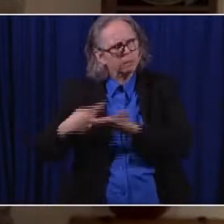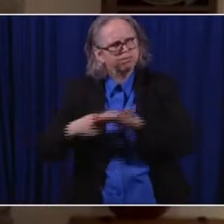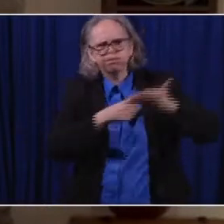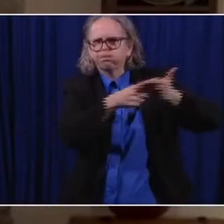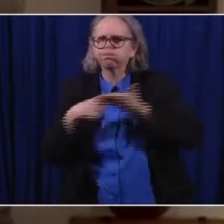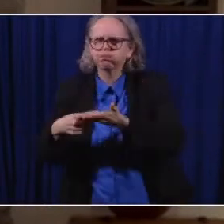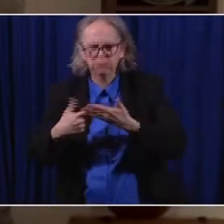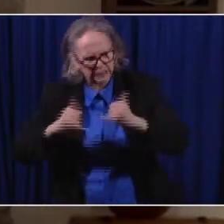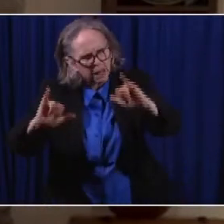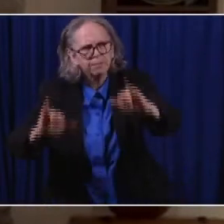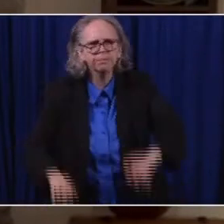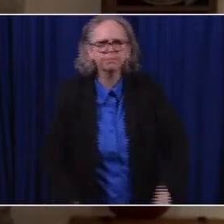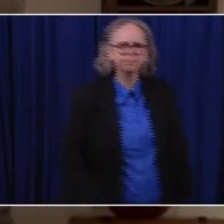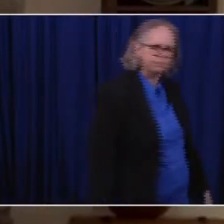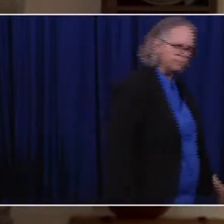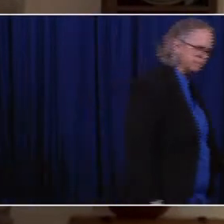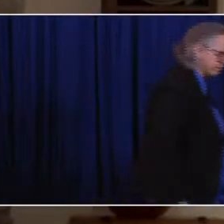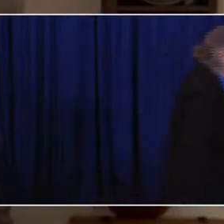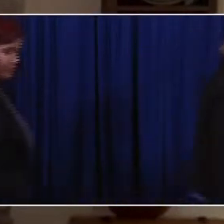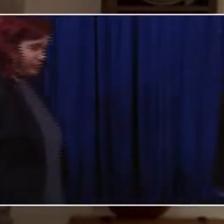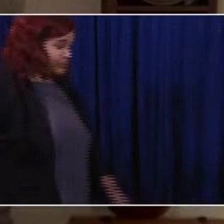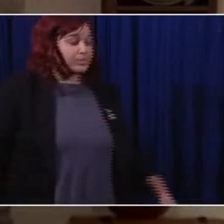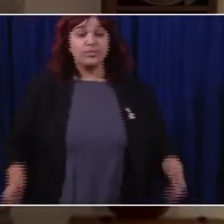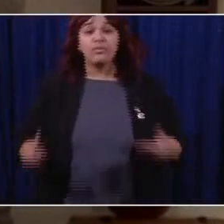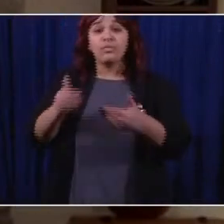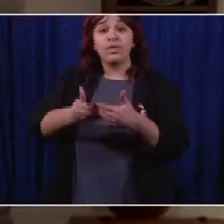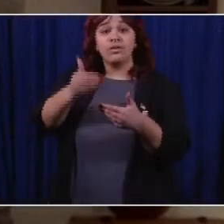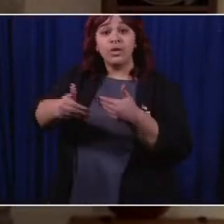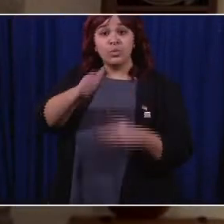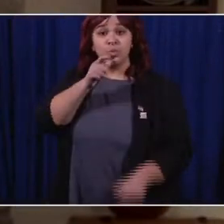Next question is from Jackie Borchard at the Cincinnati Enquirer.